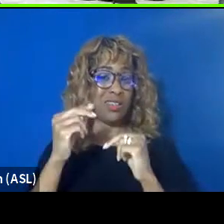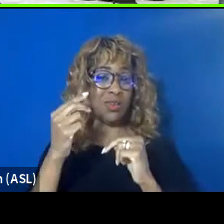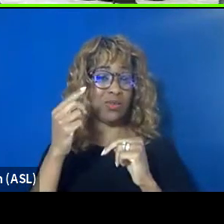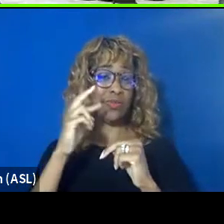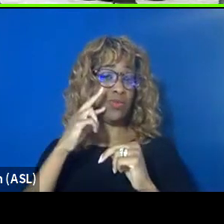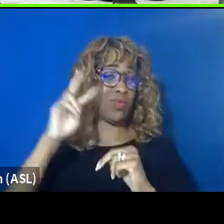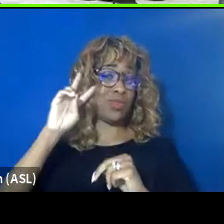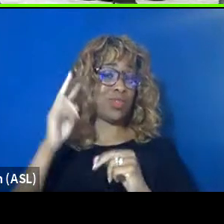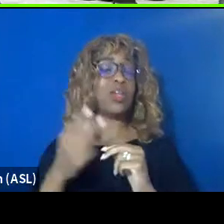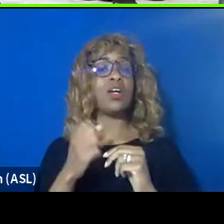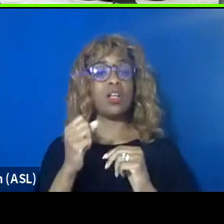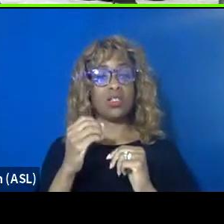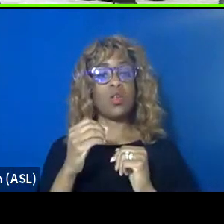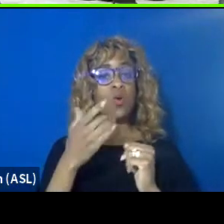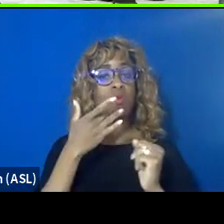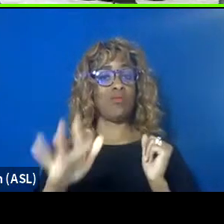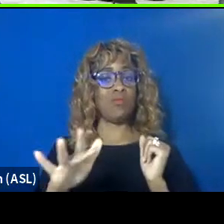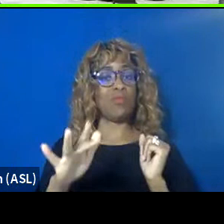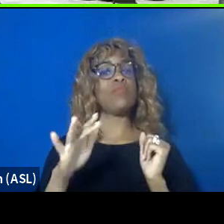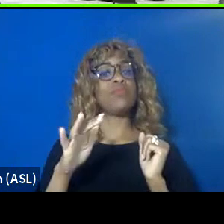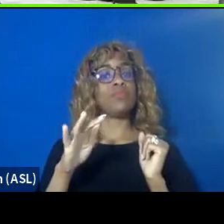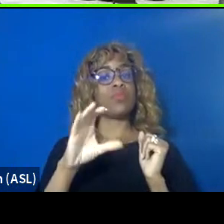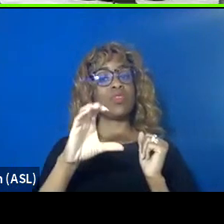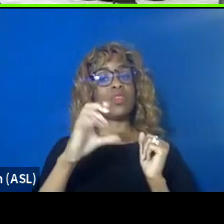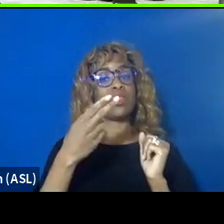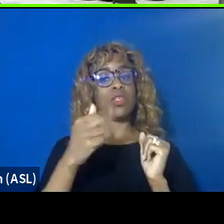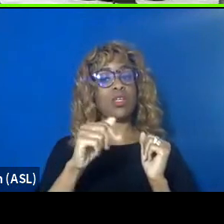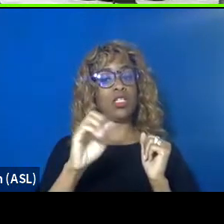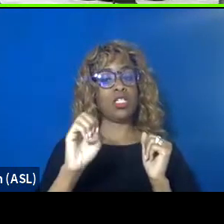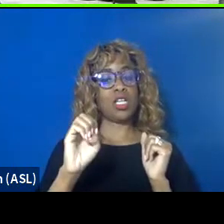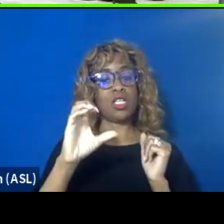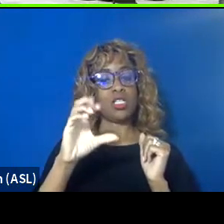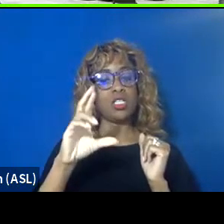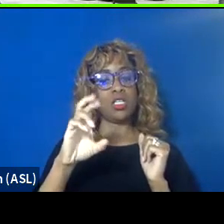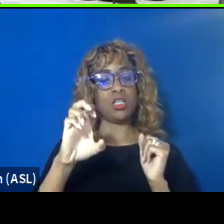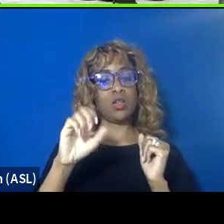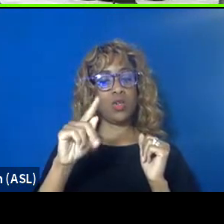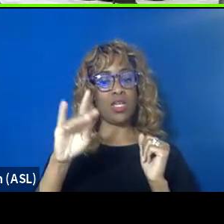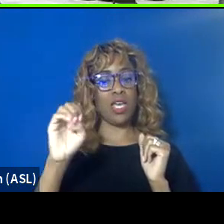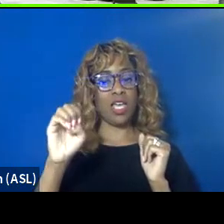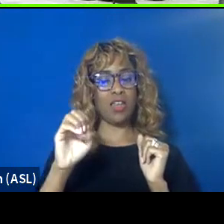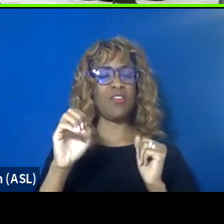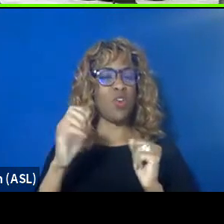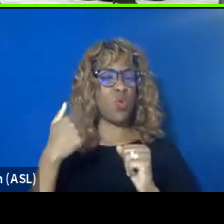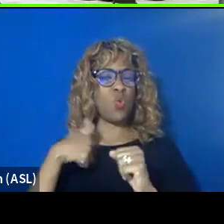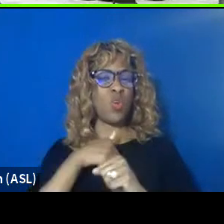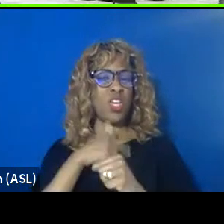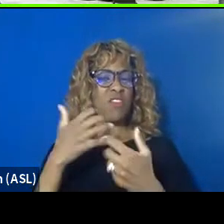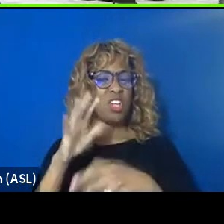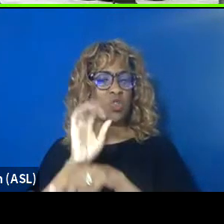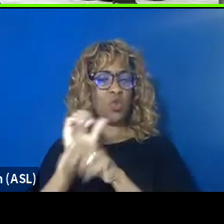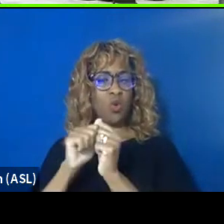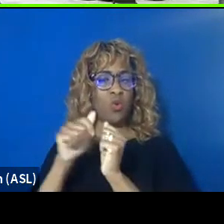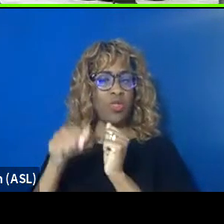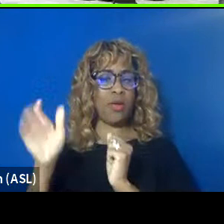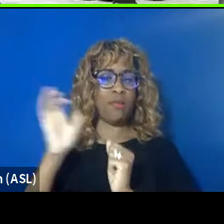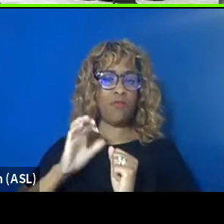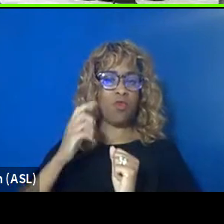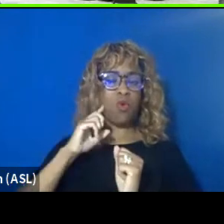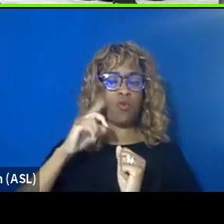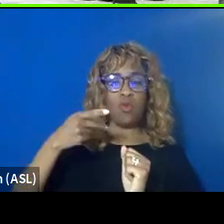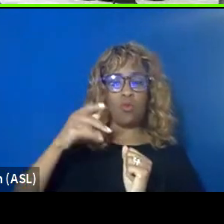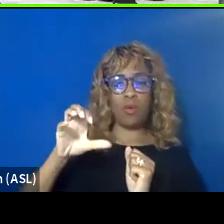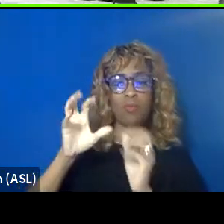ago. So we're very fortunate that Chase Creative, who is an offender we've worked with in the past at our public hearings,